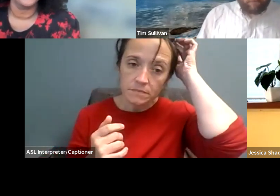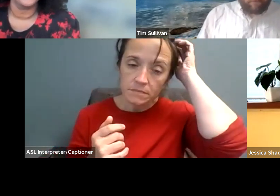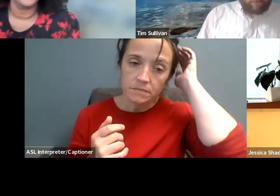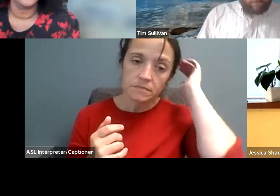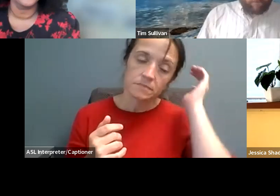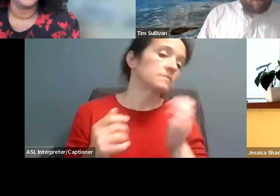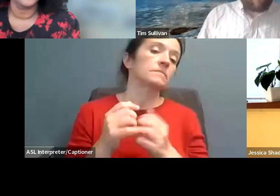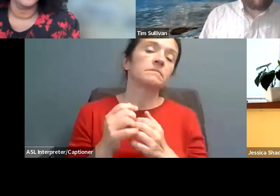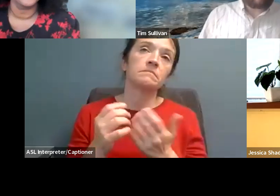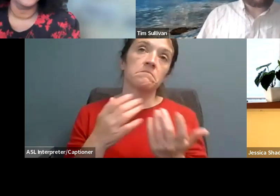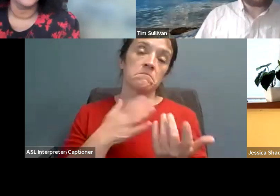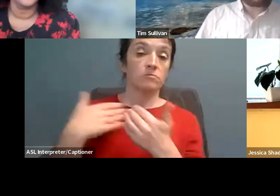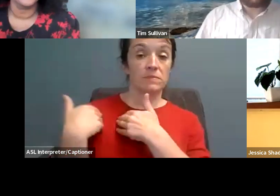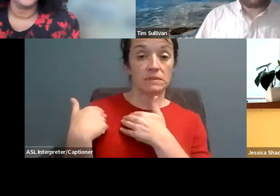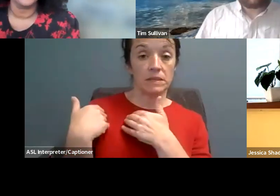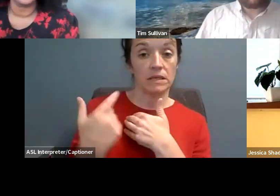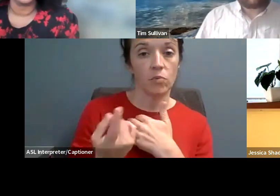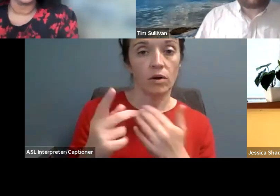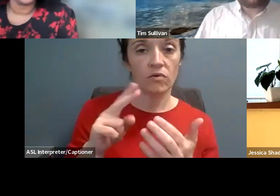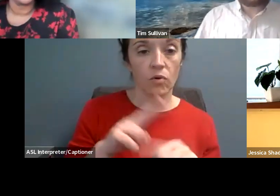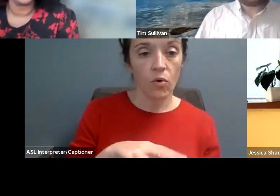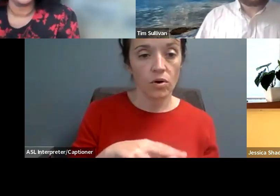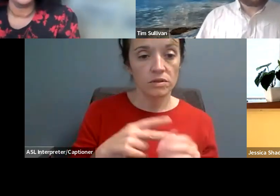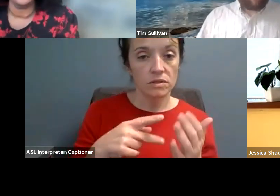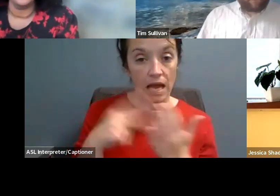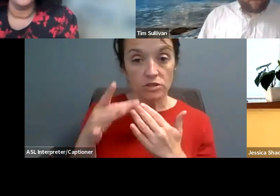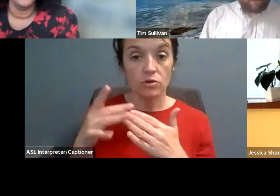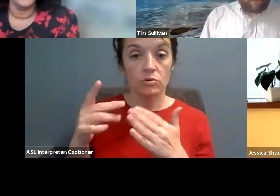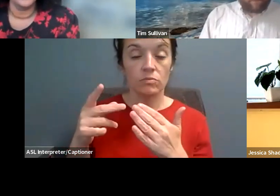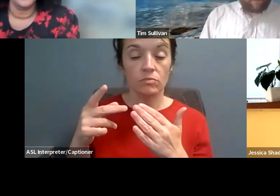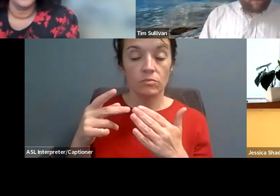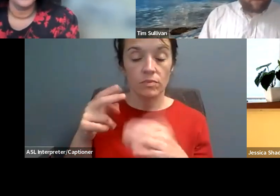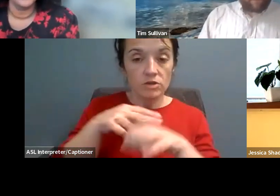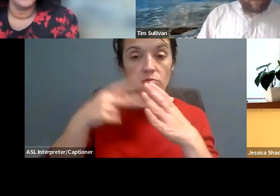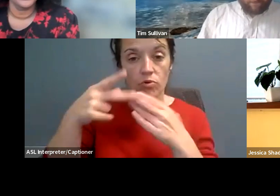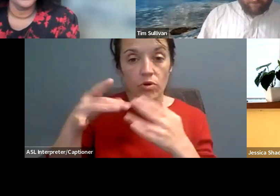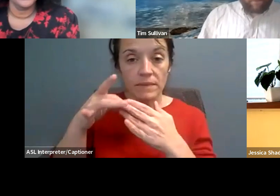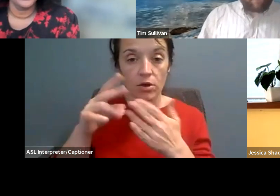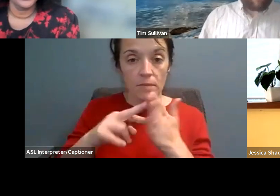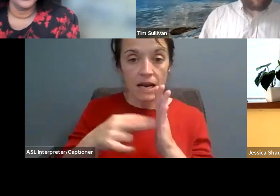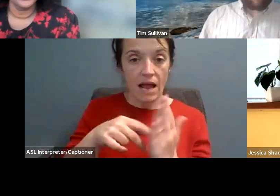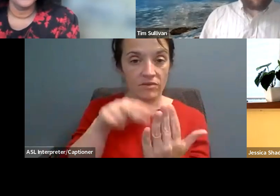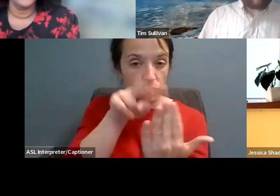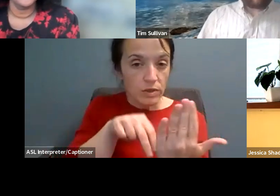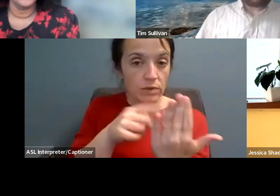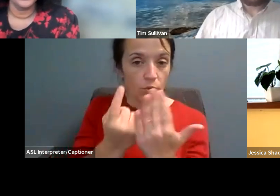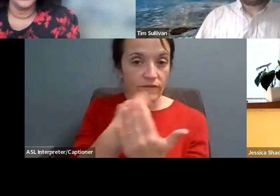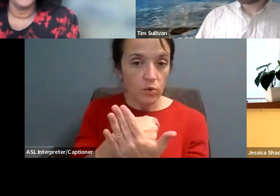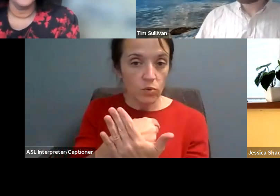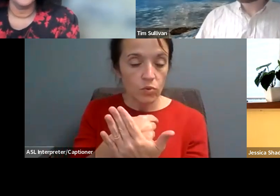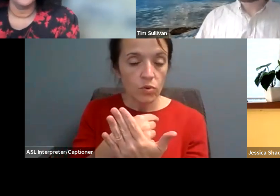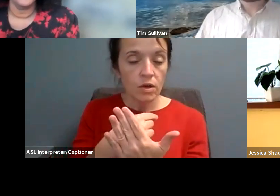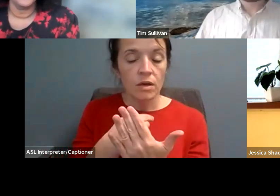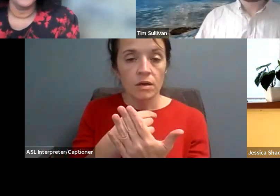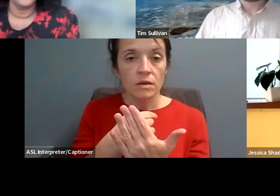my responsibilities being a national program leader. So there are 5 categories that we had to comment on